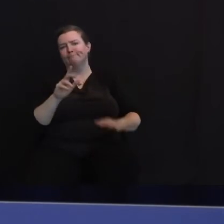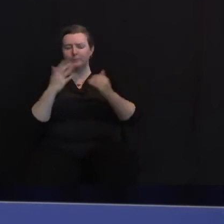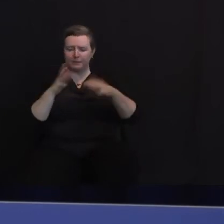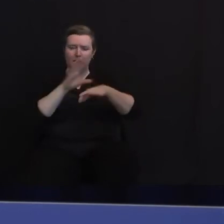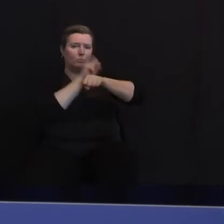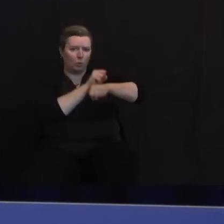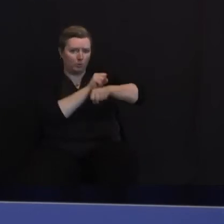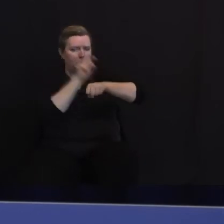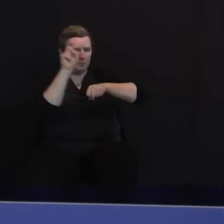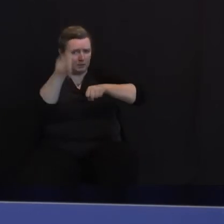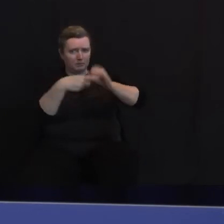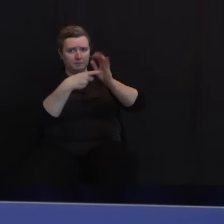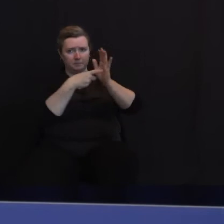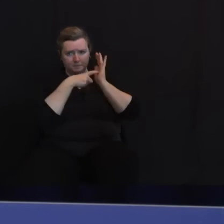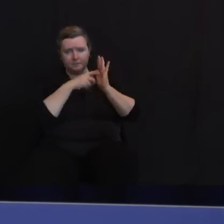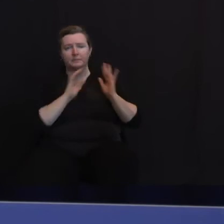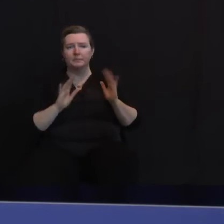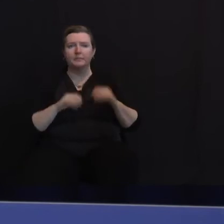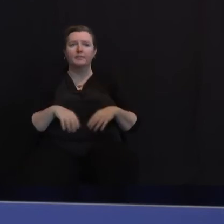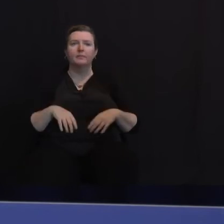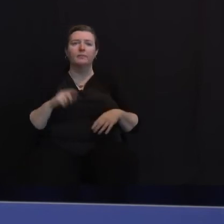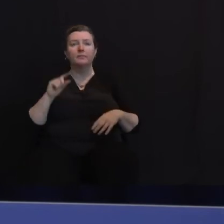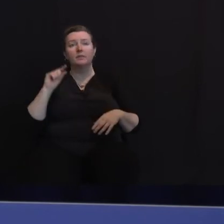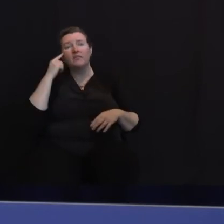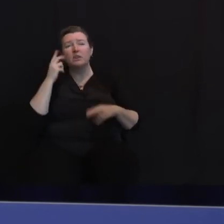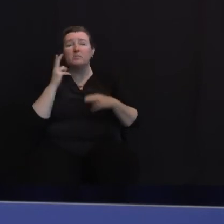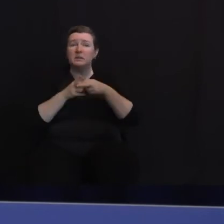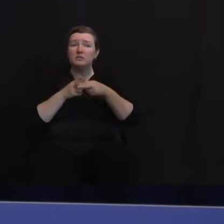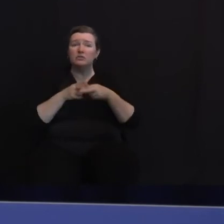walk-ups. As the governor shared,